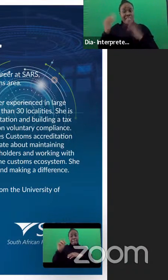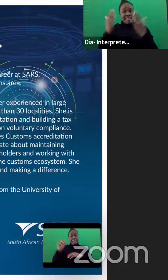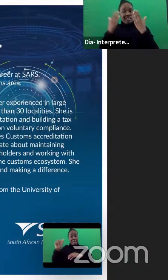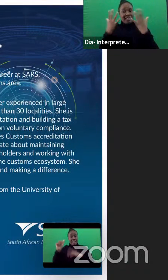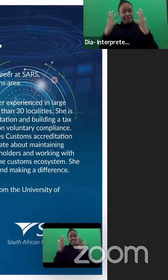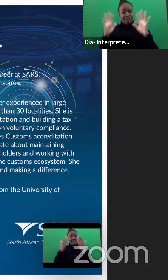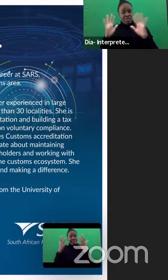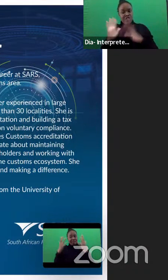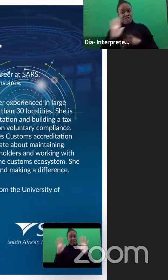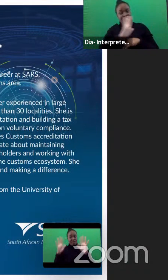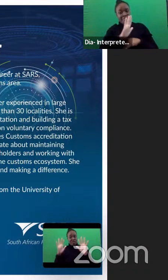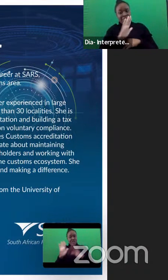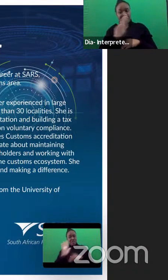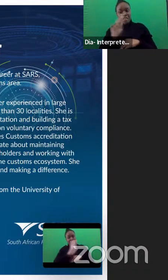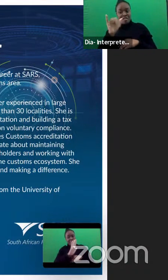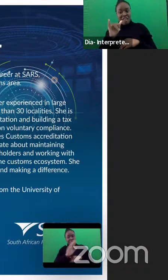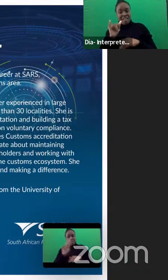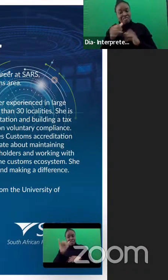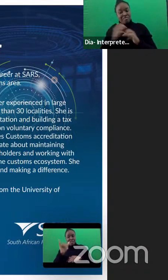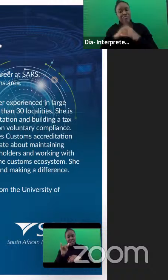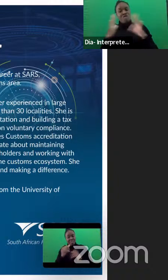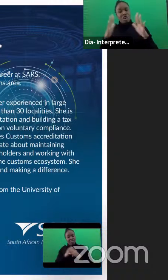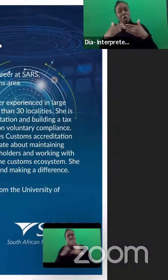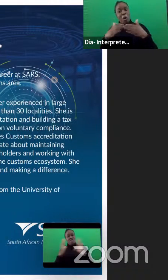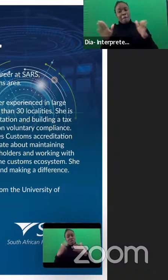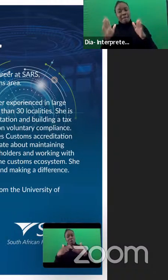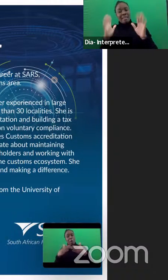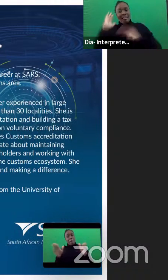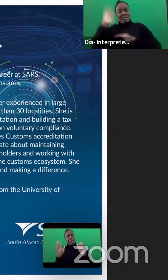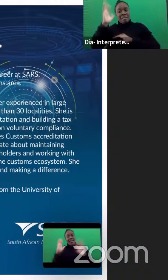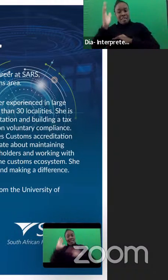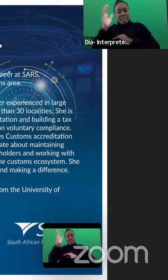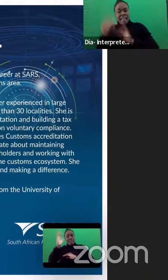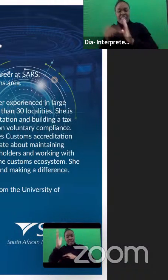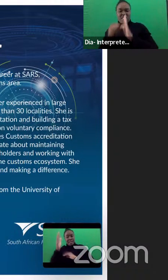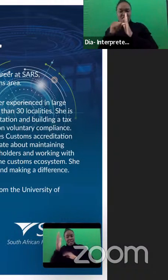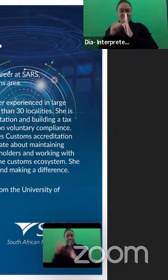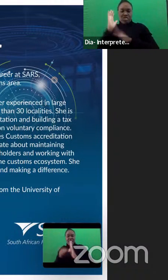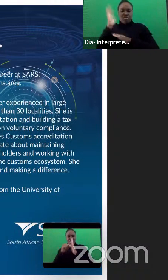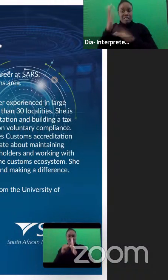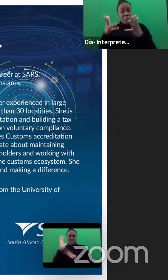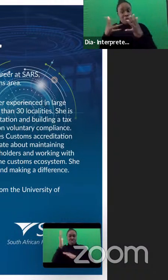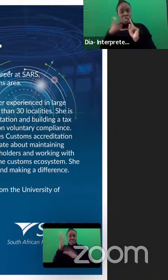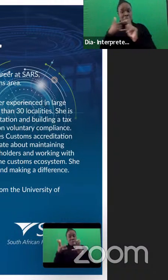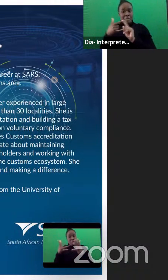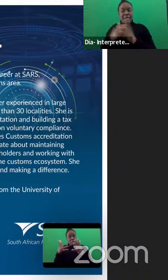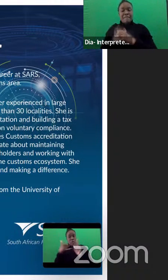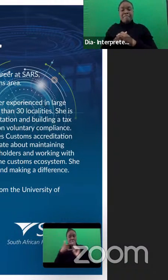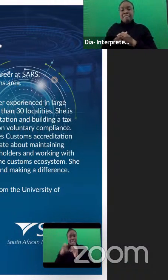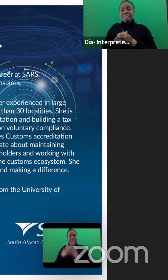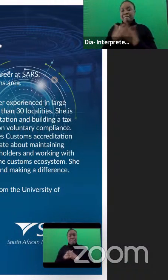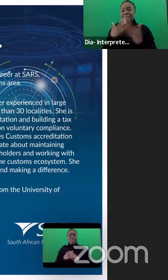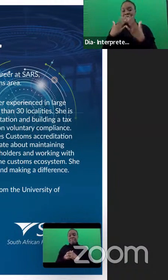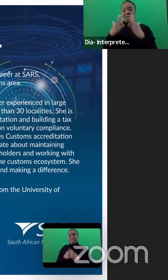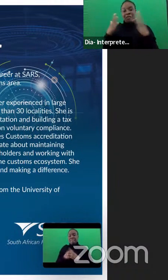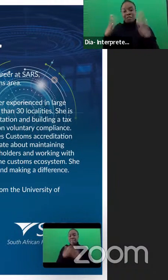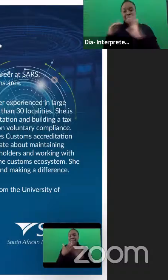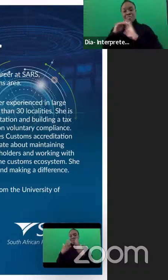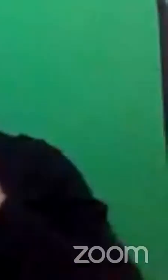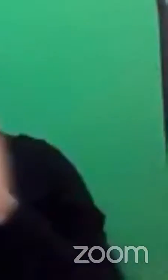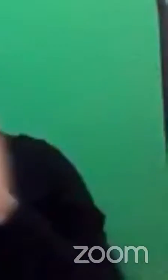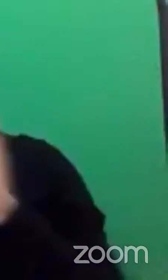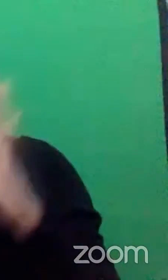you for the opening remarks and the key address for our webinar. Thank you very much, Program